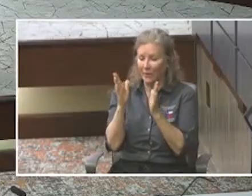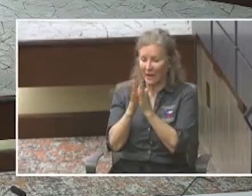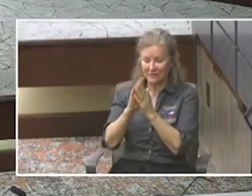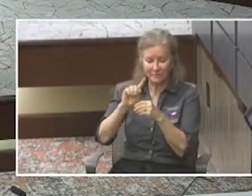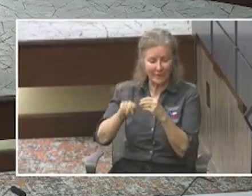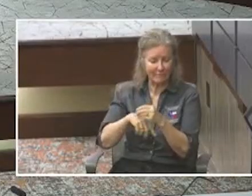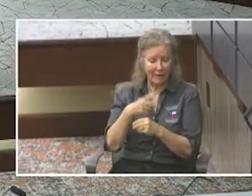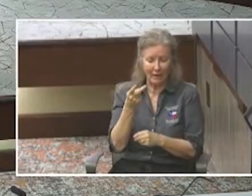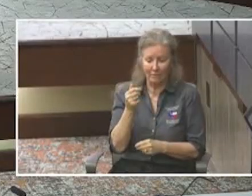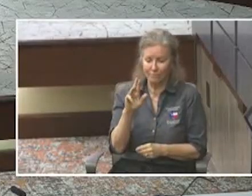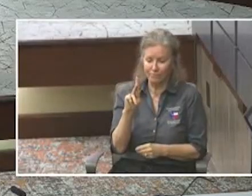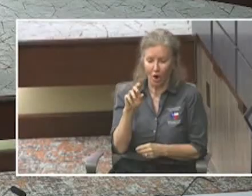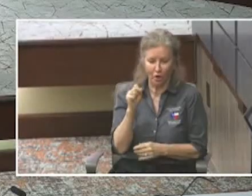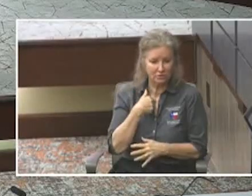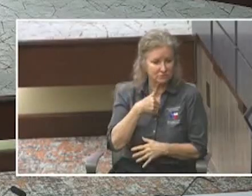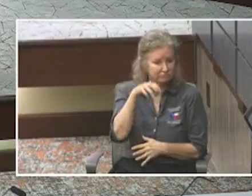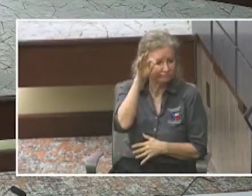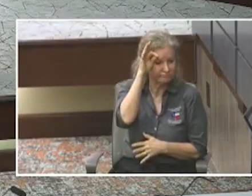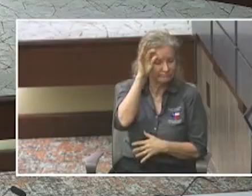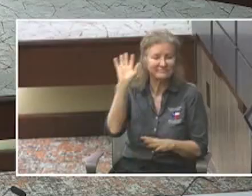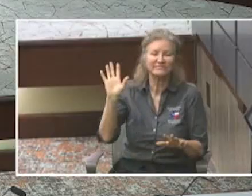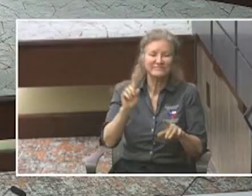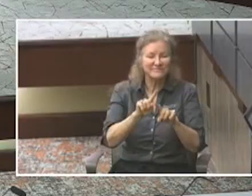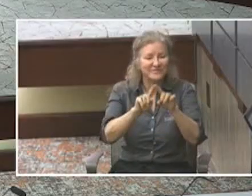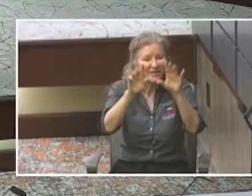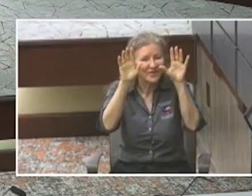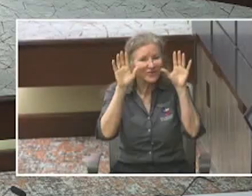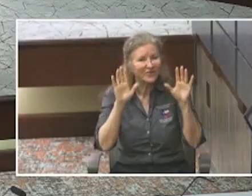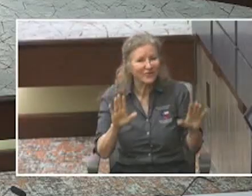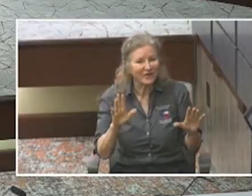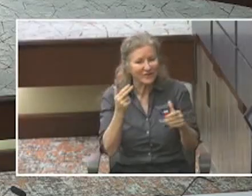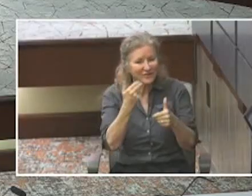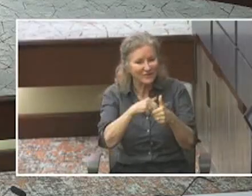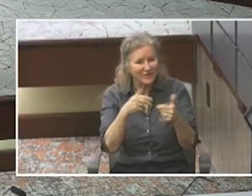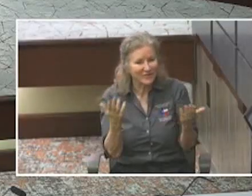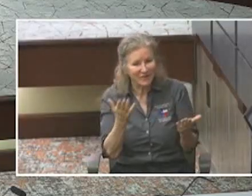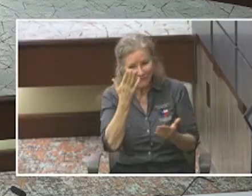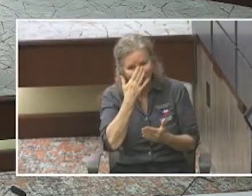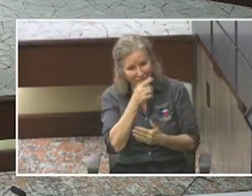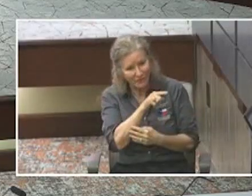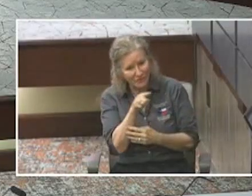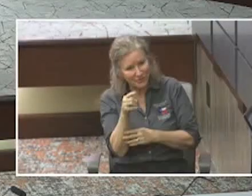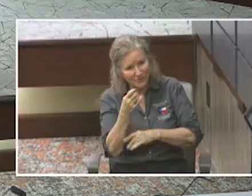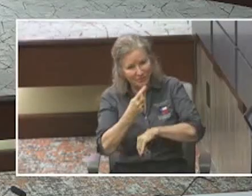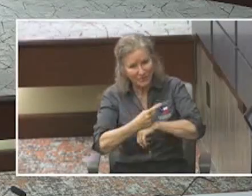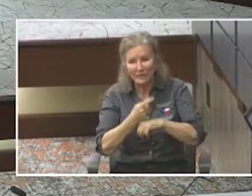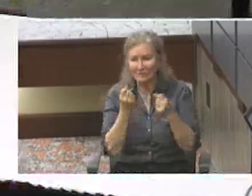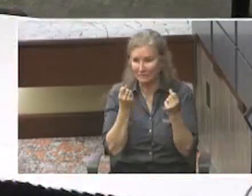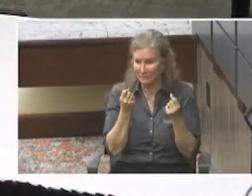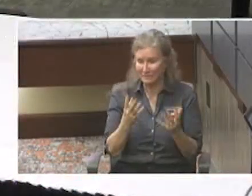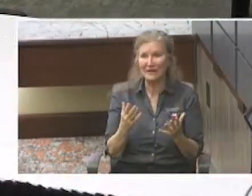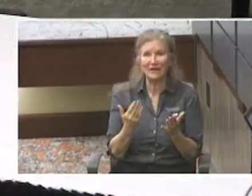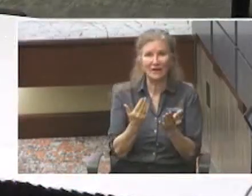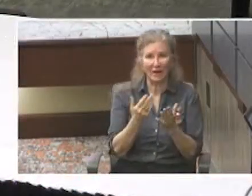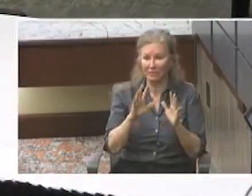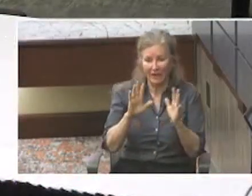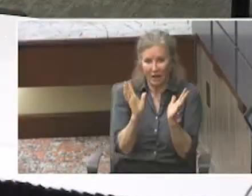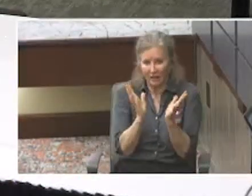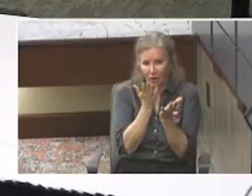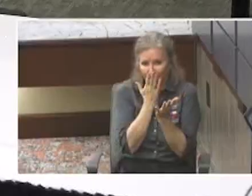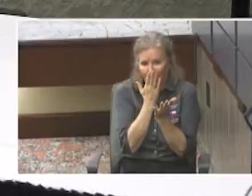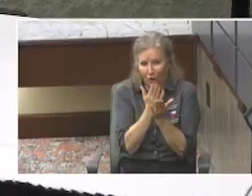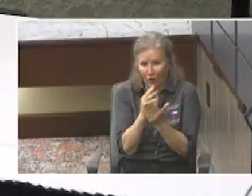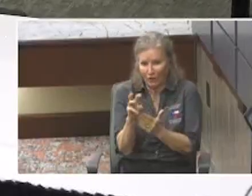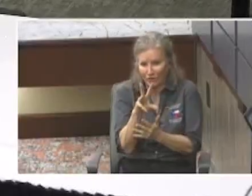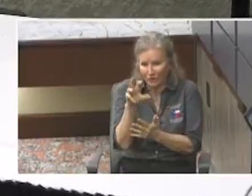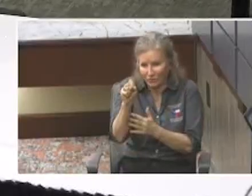parks, okay? It's great to be in front of council today. A lot of good news to share. But